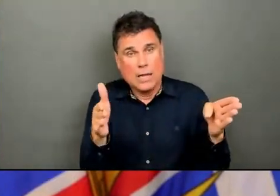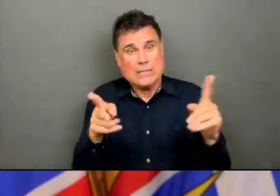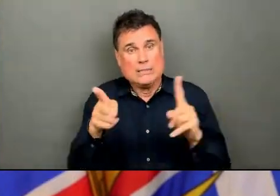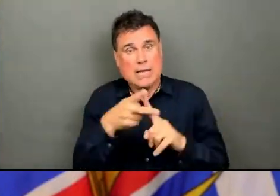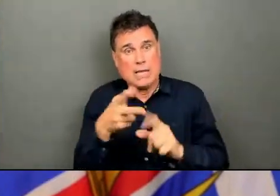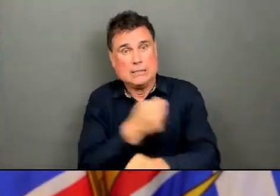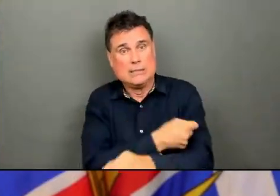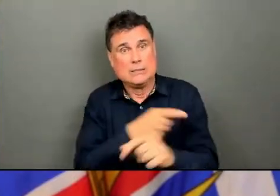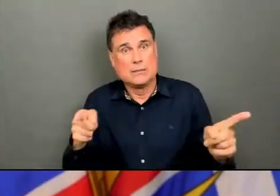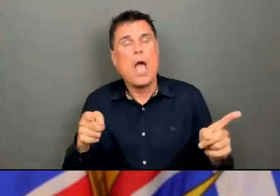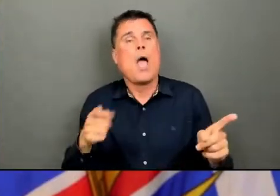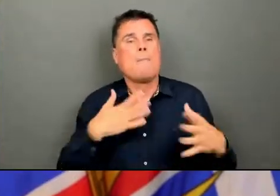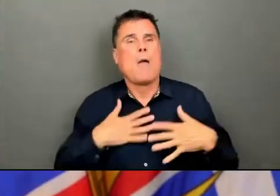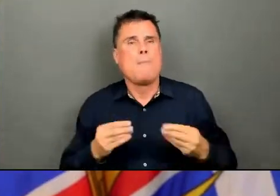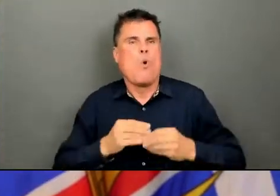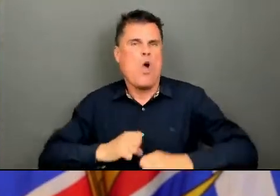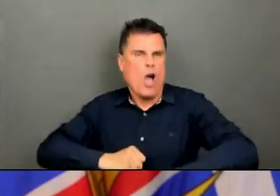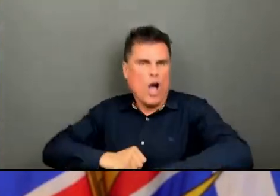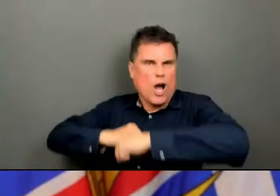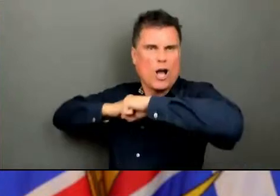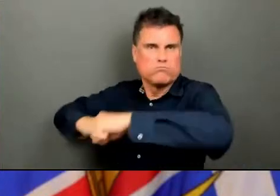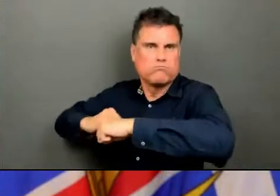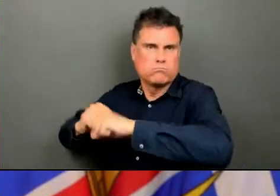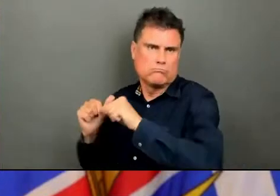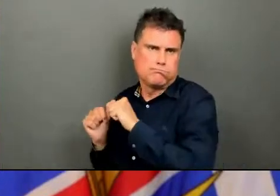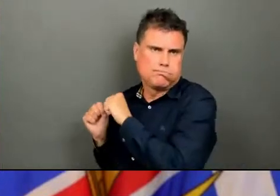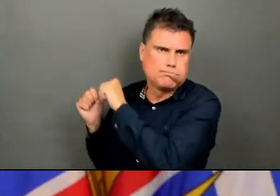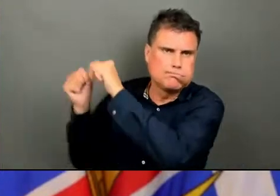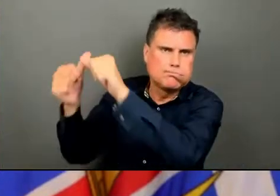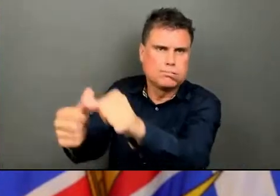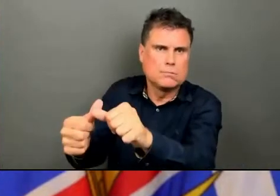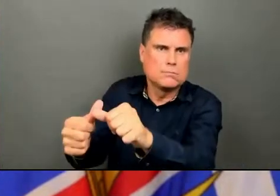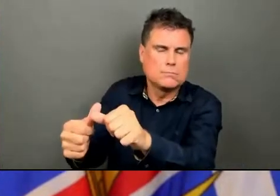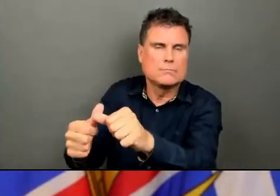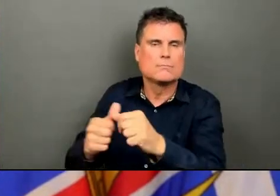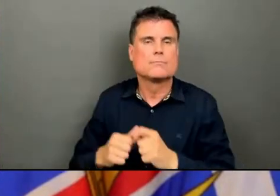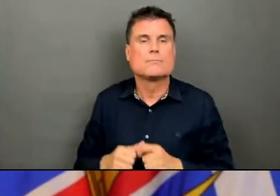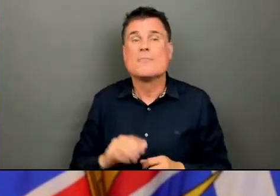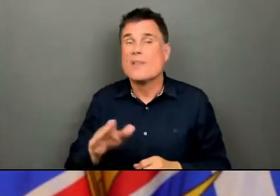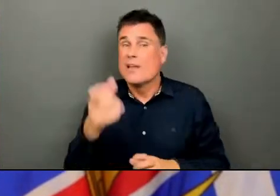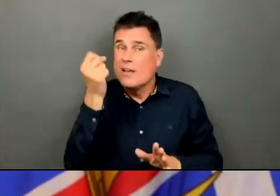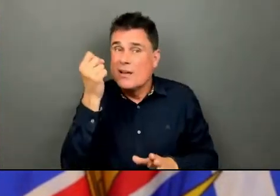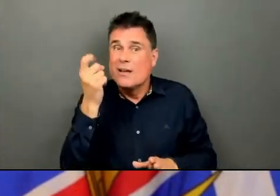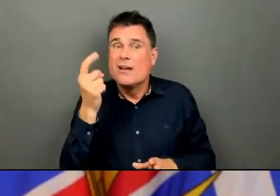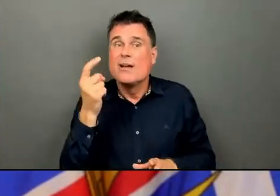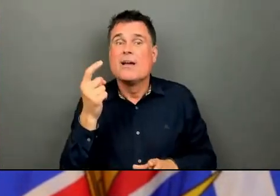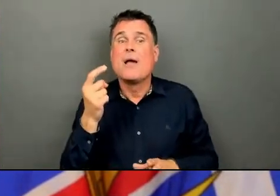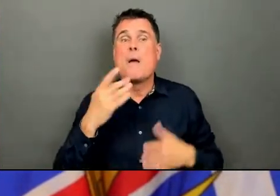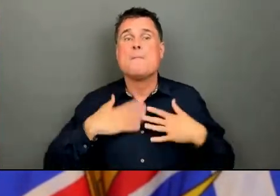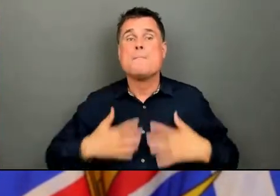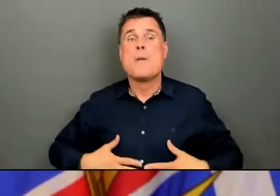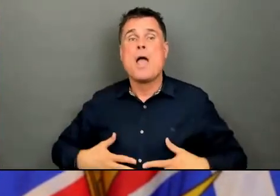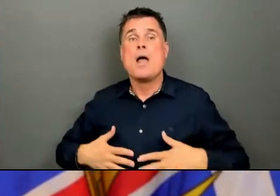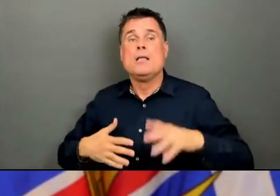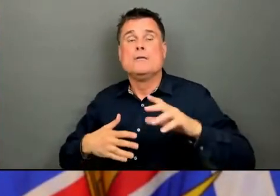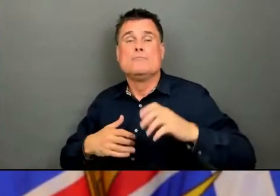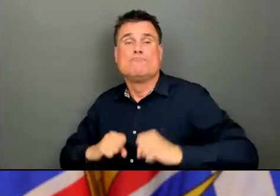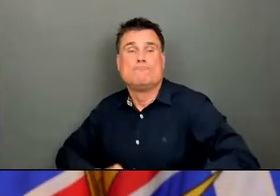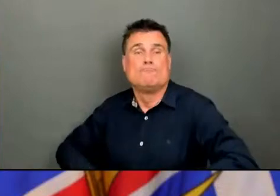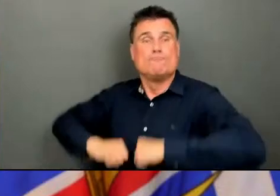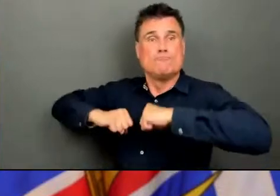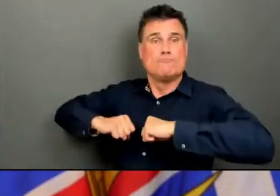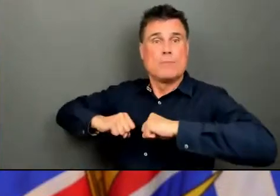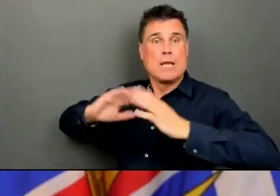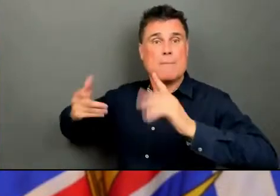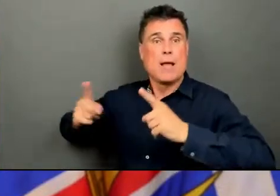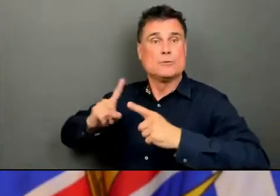only measuring the immune response. It doesn't tell us about protection in the real world. But protection in the real world does seem to be a